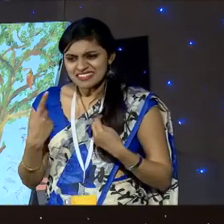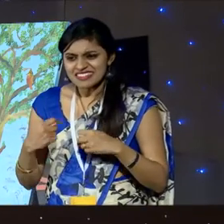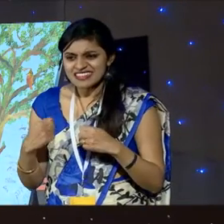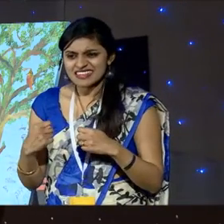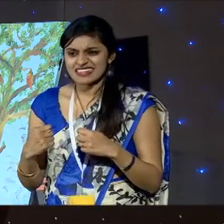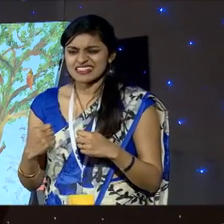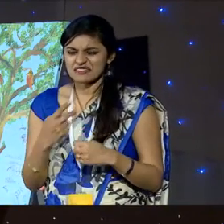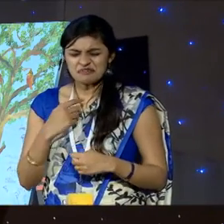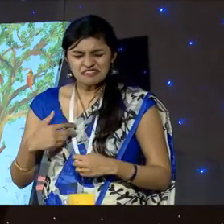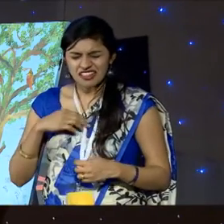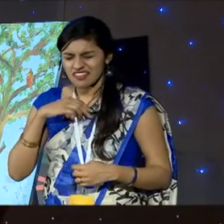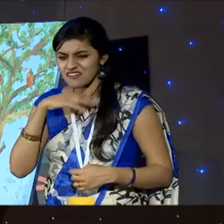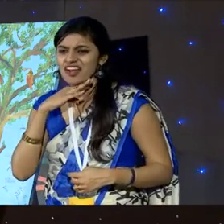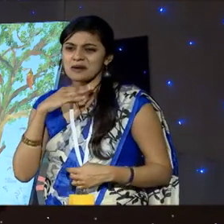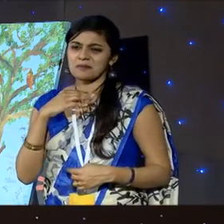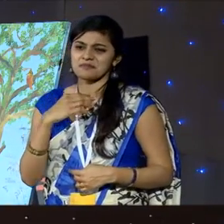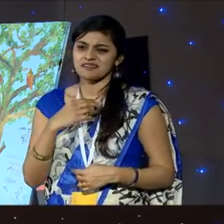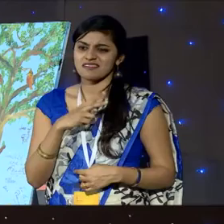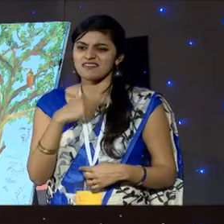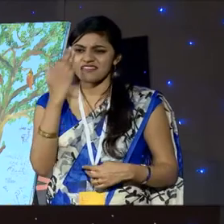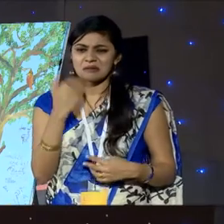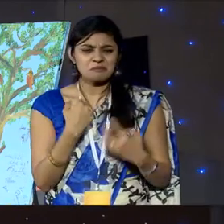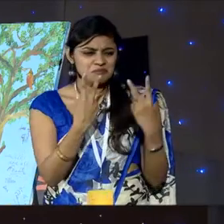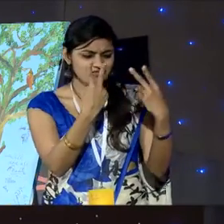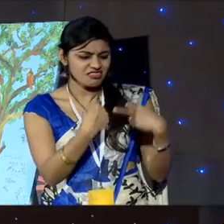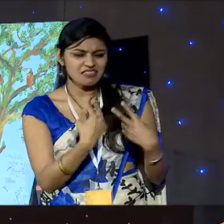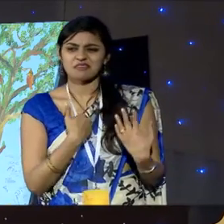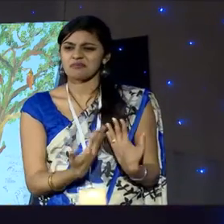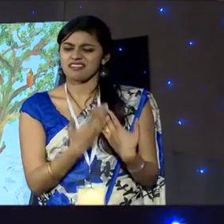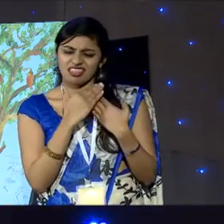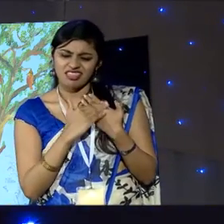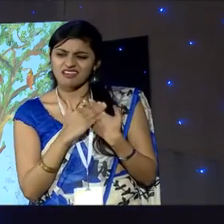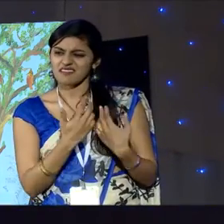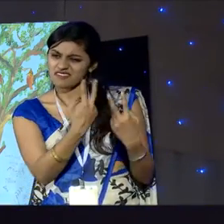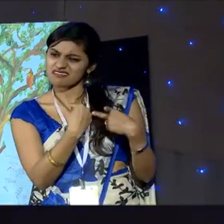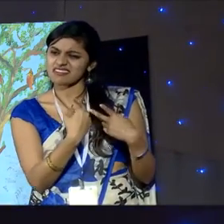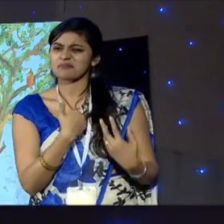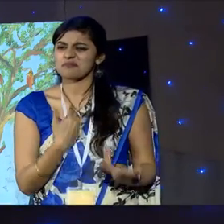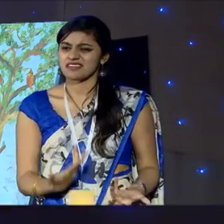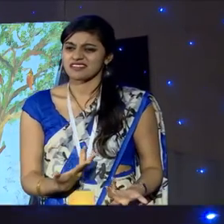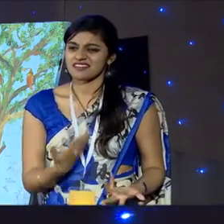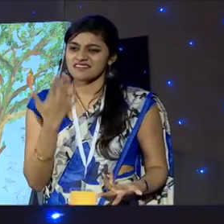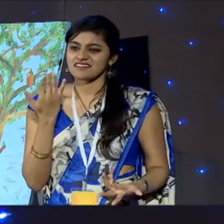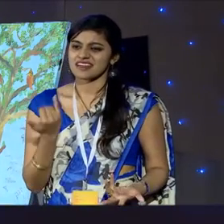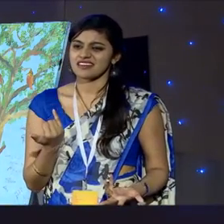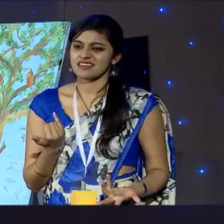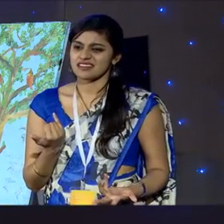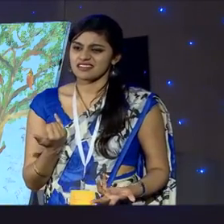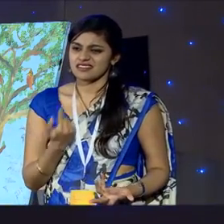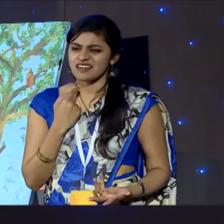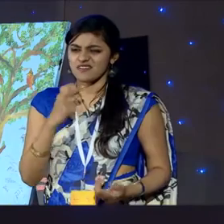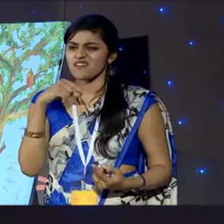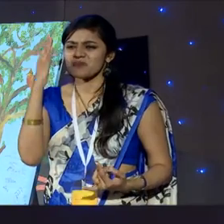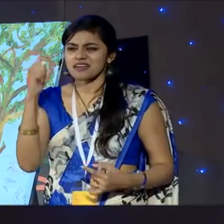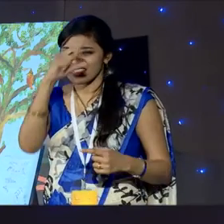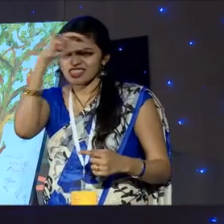is frustrating, right? Why the names? How long do we have to live with the names